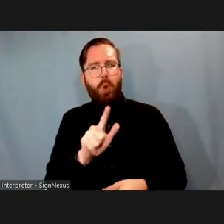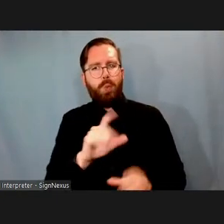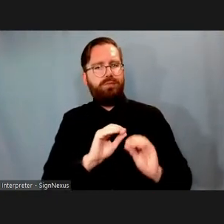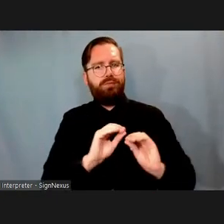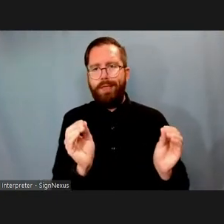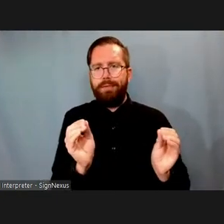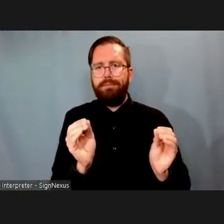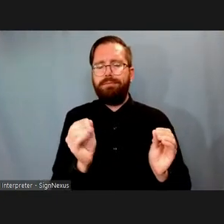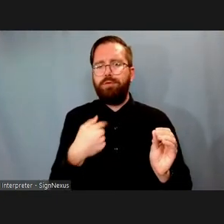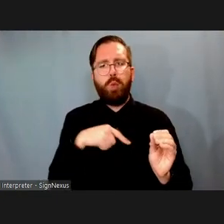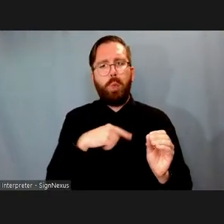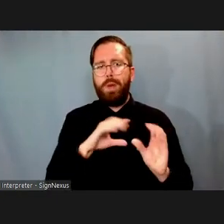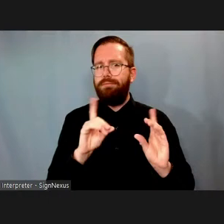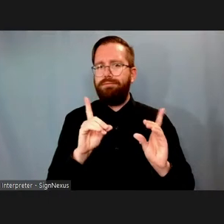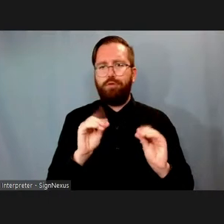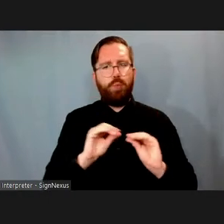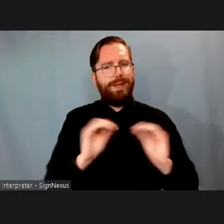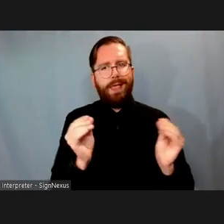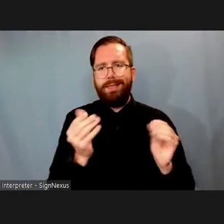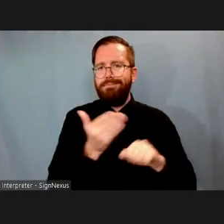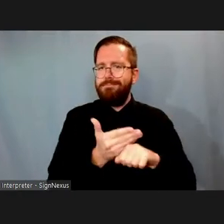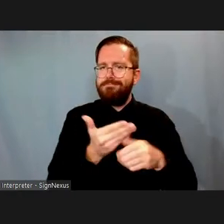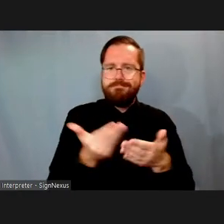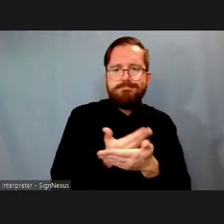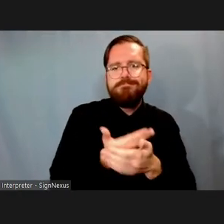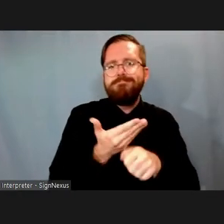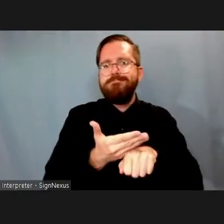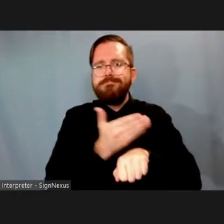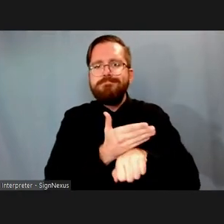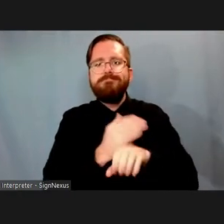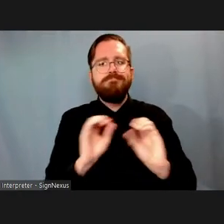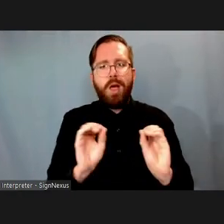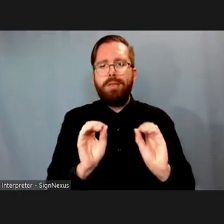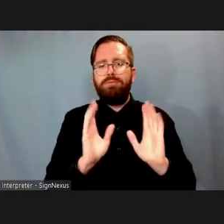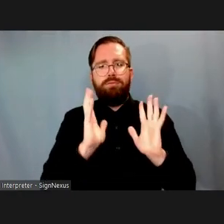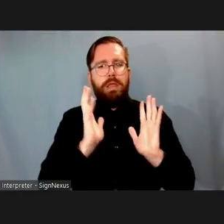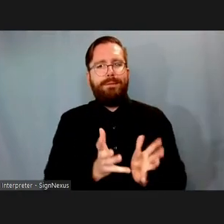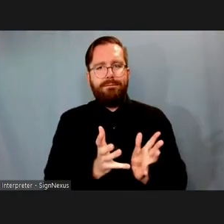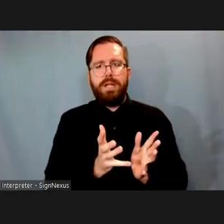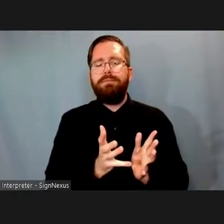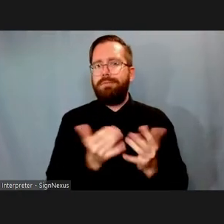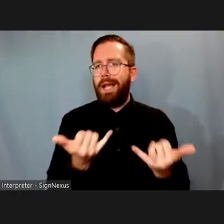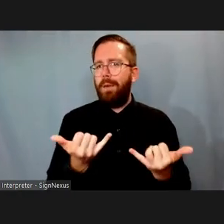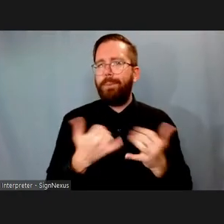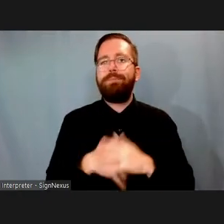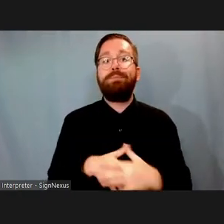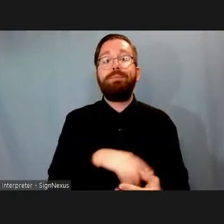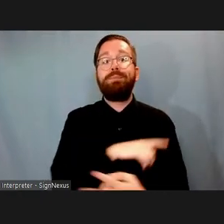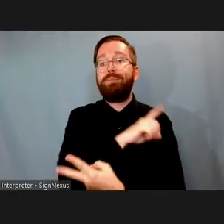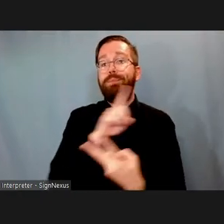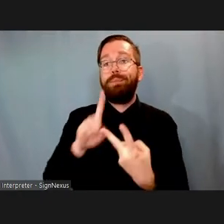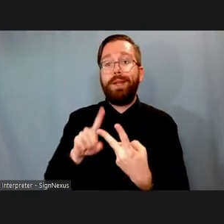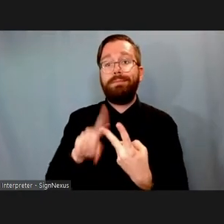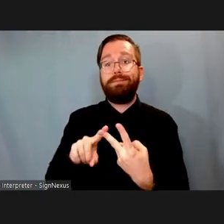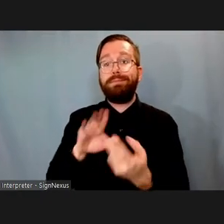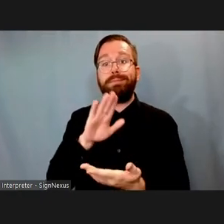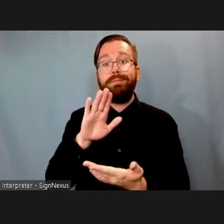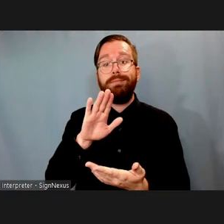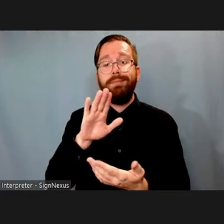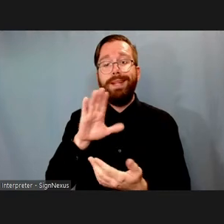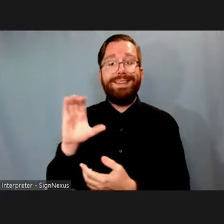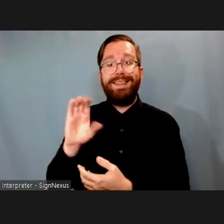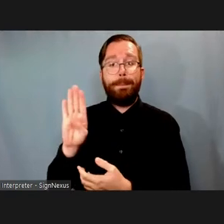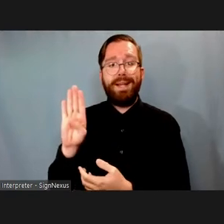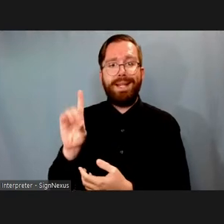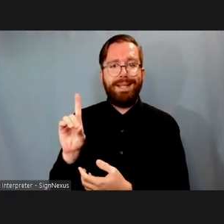reduce congestion and no new annual recurring funding for mta capital programs and there is the central business tolling or